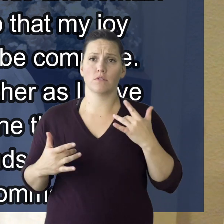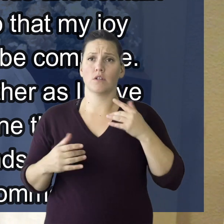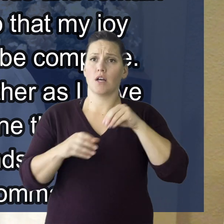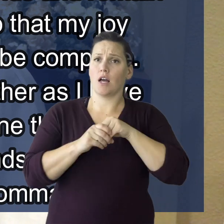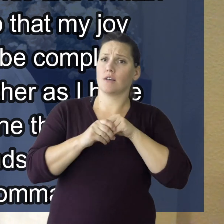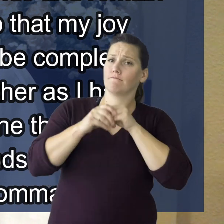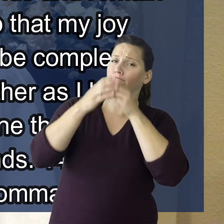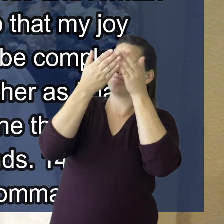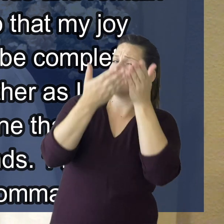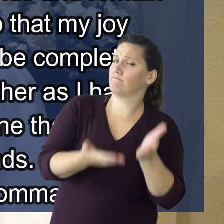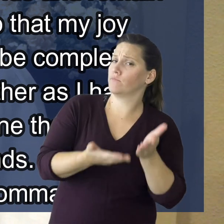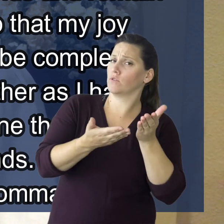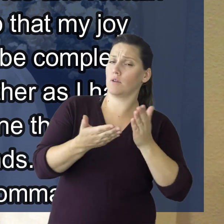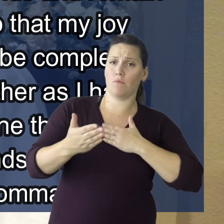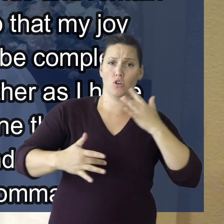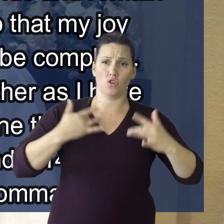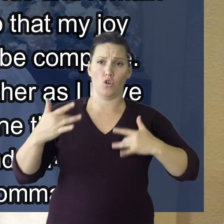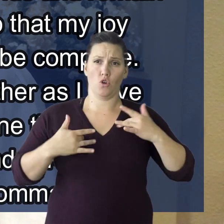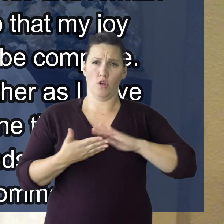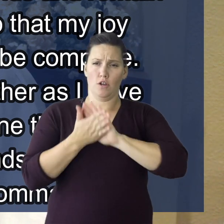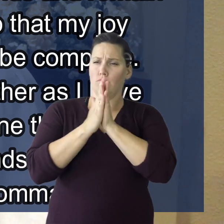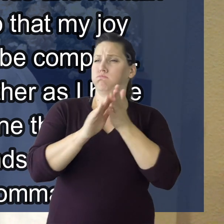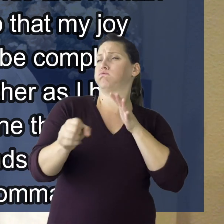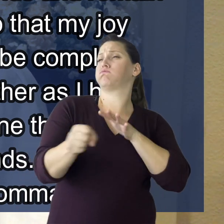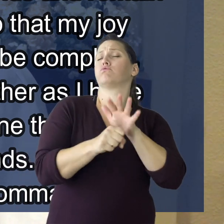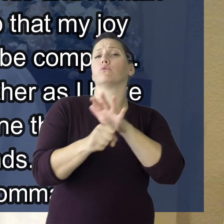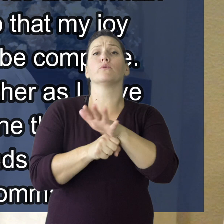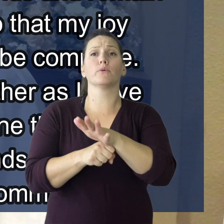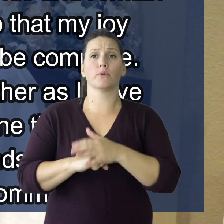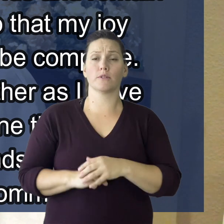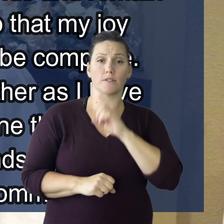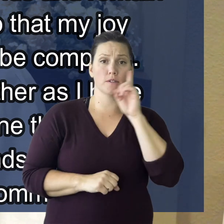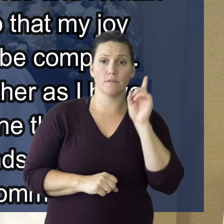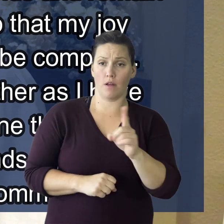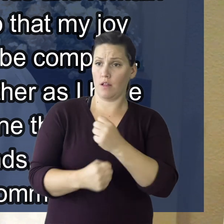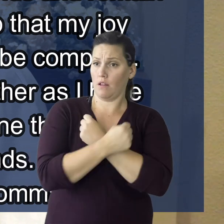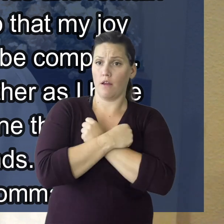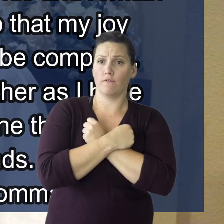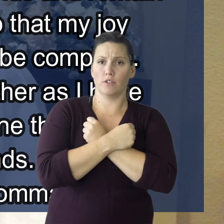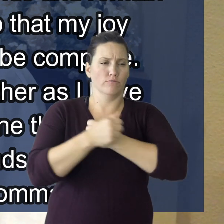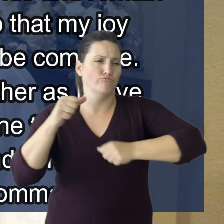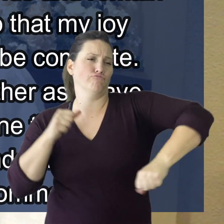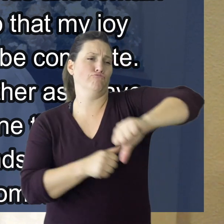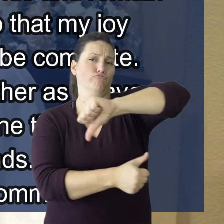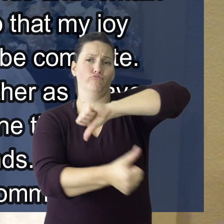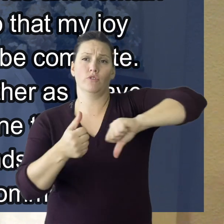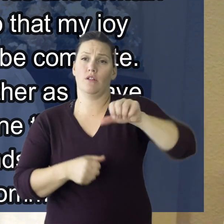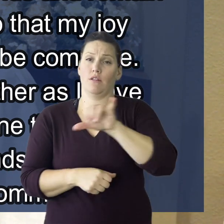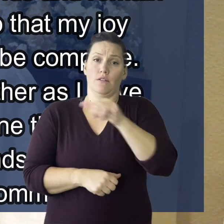be in you and that your joy may be complete. My command is this: love each